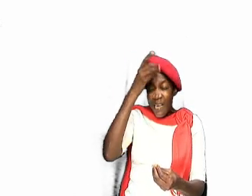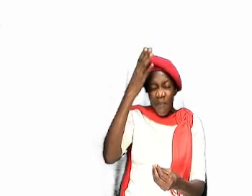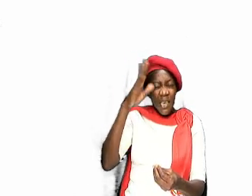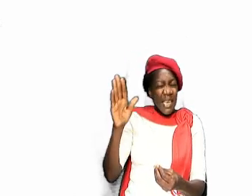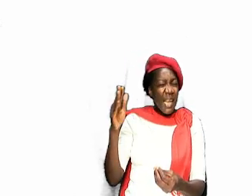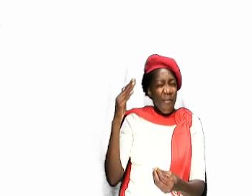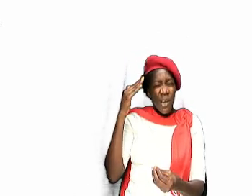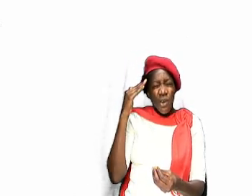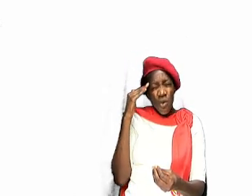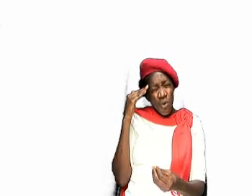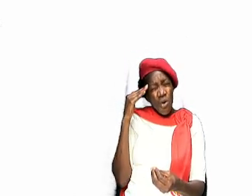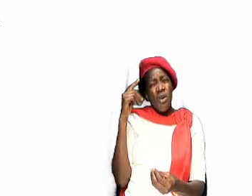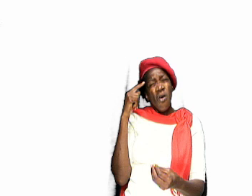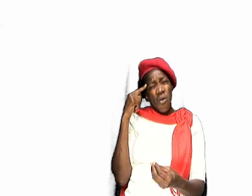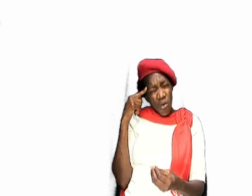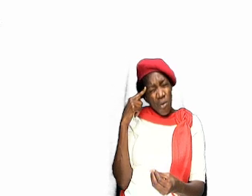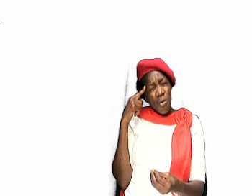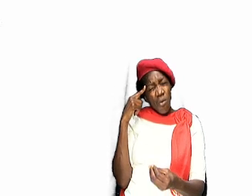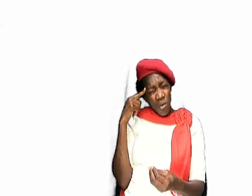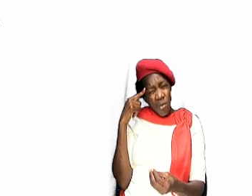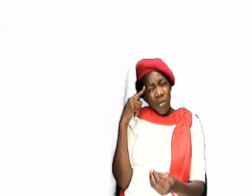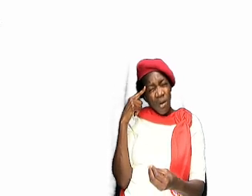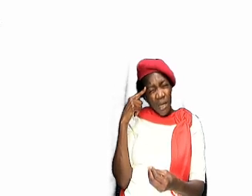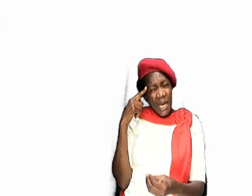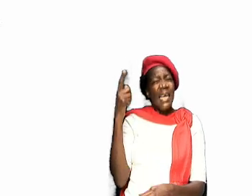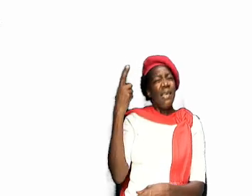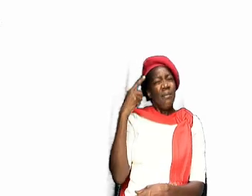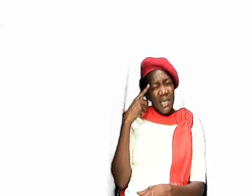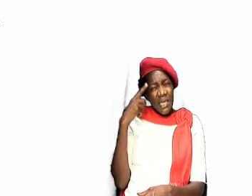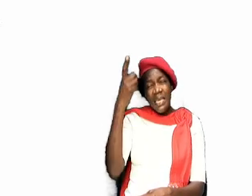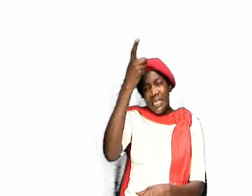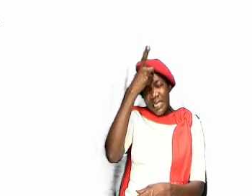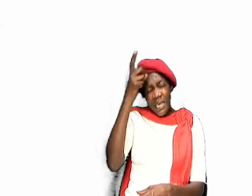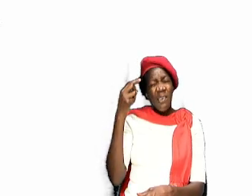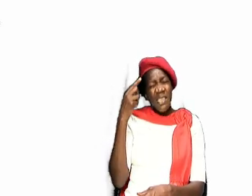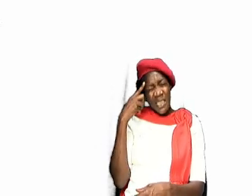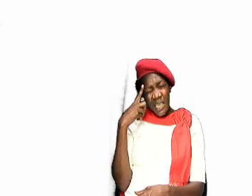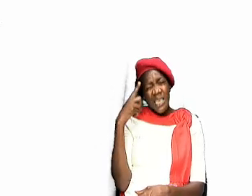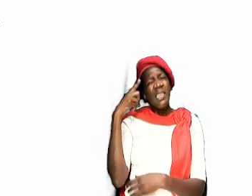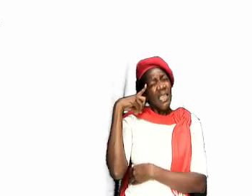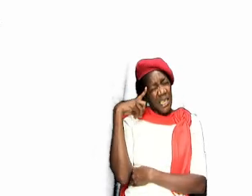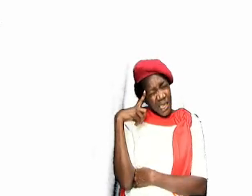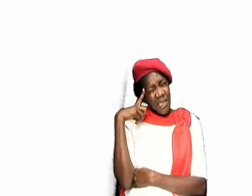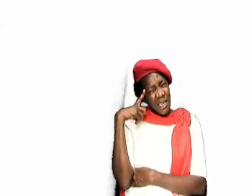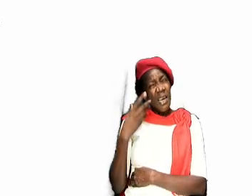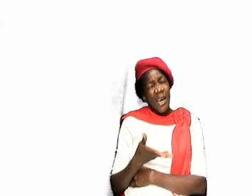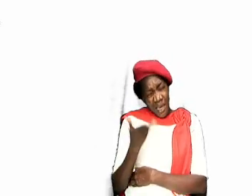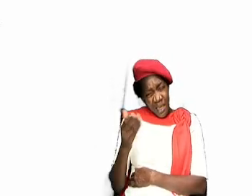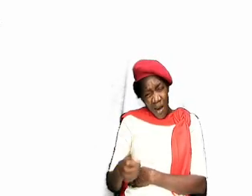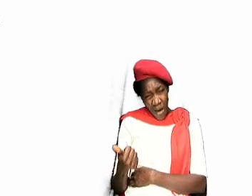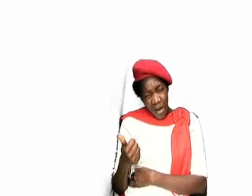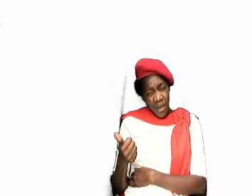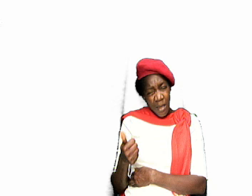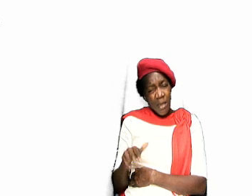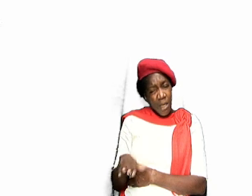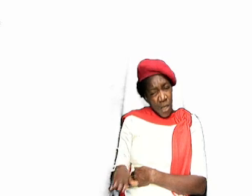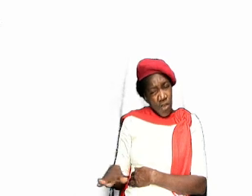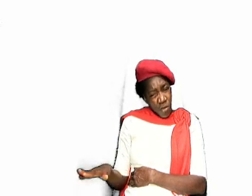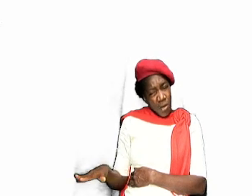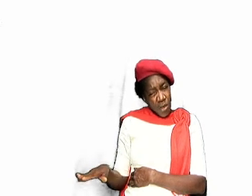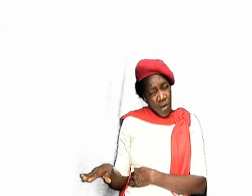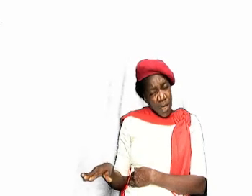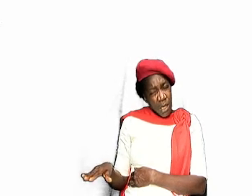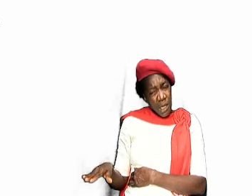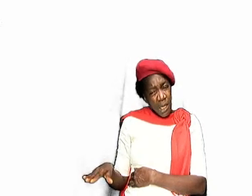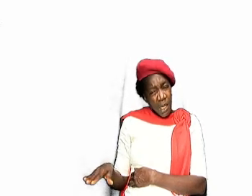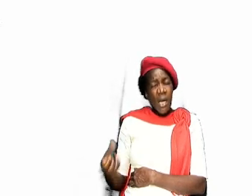now probably was reminiscing, and he inquired, are there yet any sons of Saul,